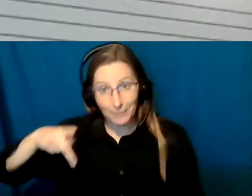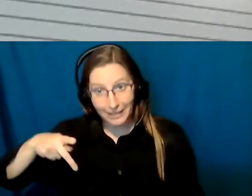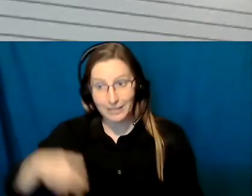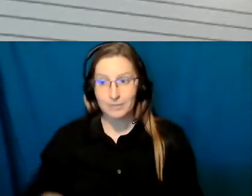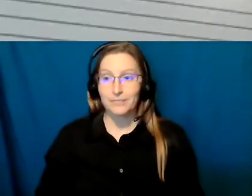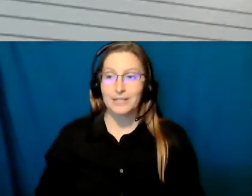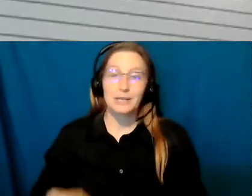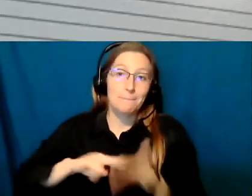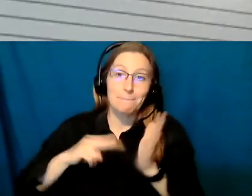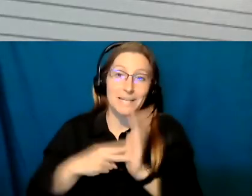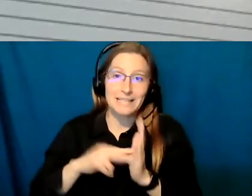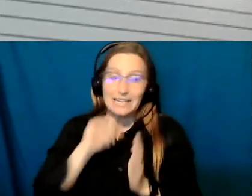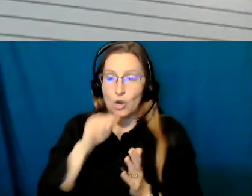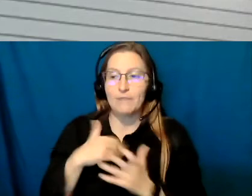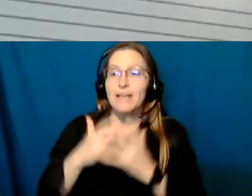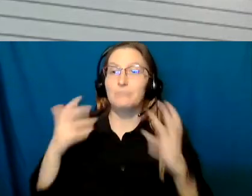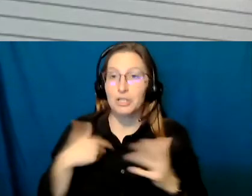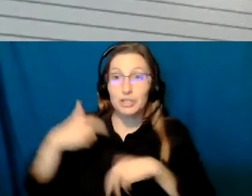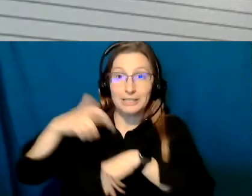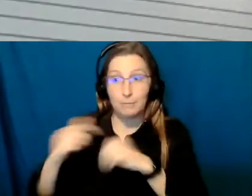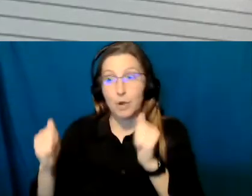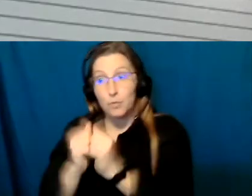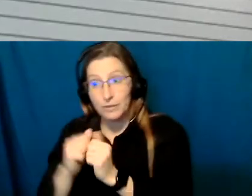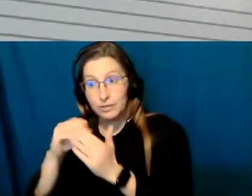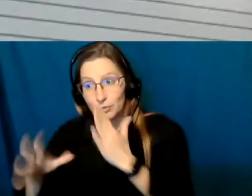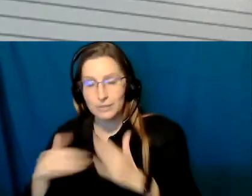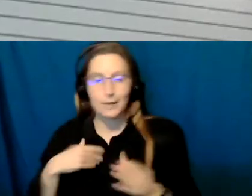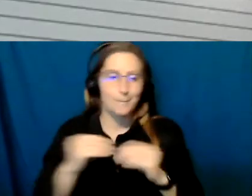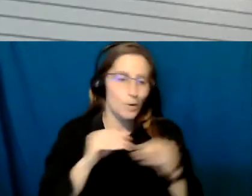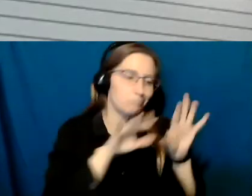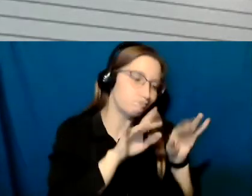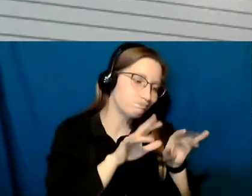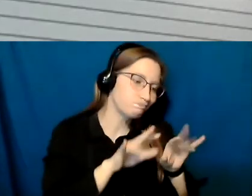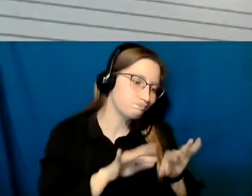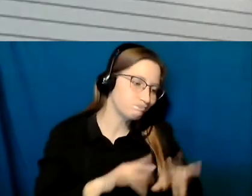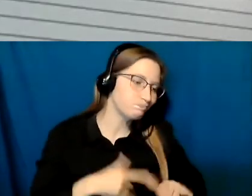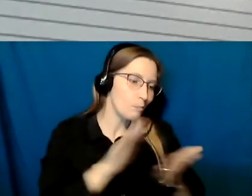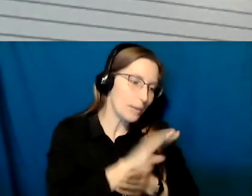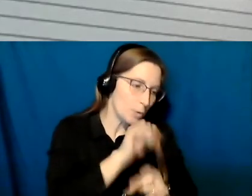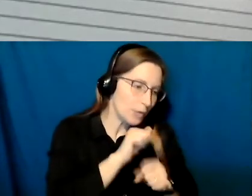away from the students and more time at a desk and computer doing a lot of paperwork,